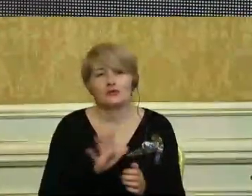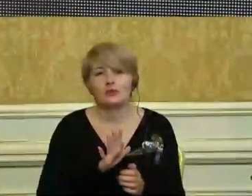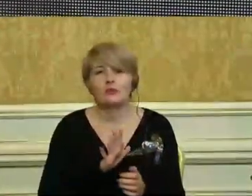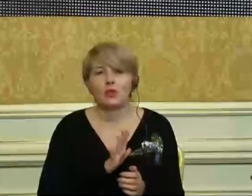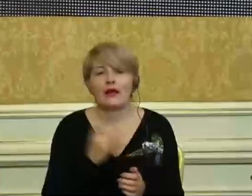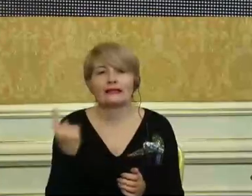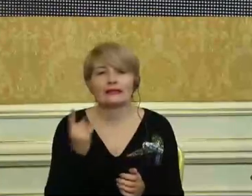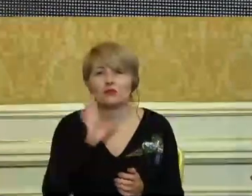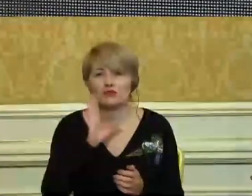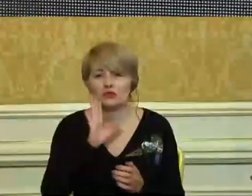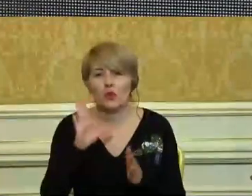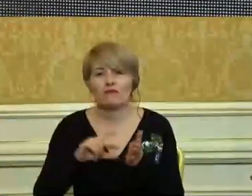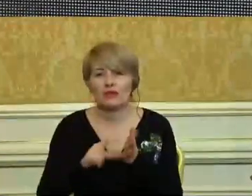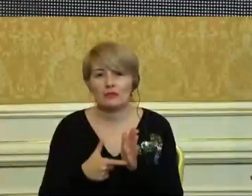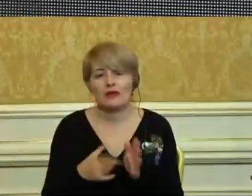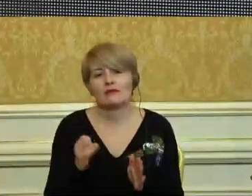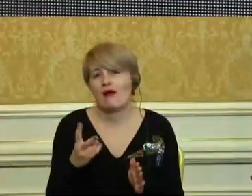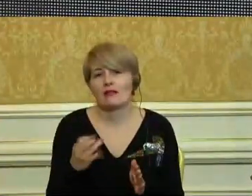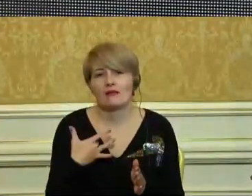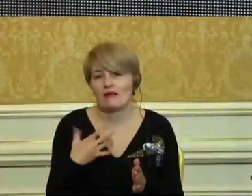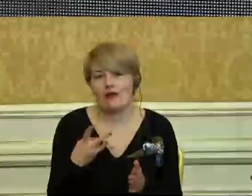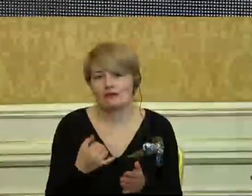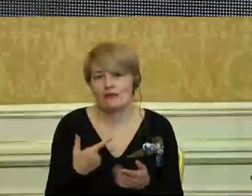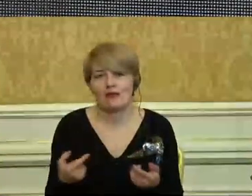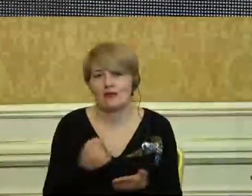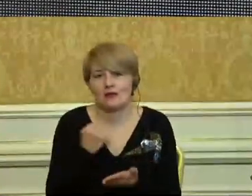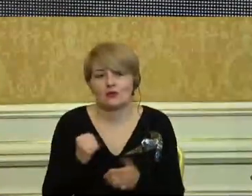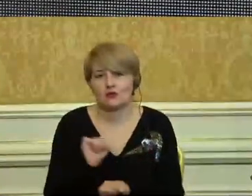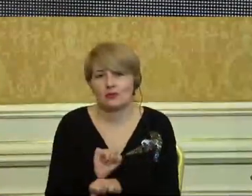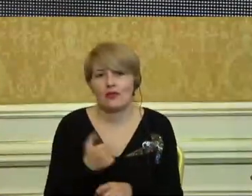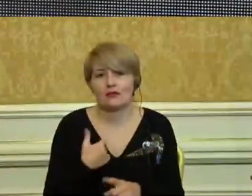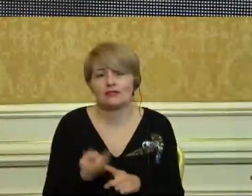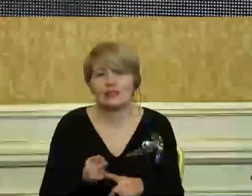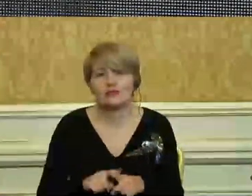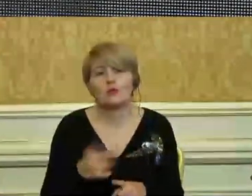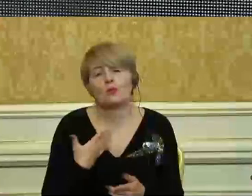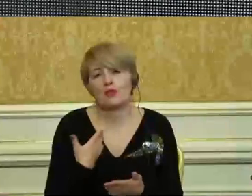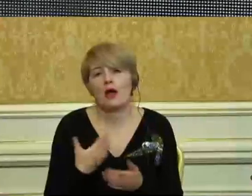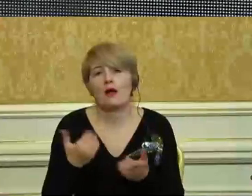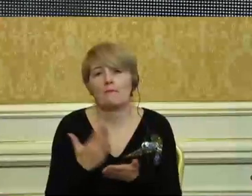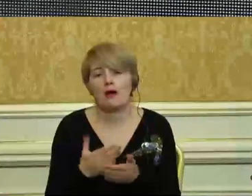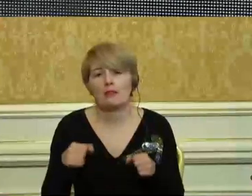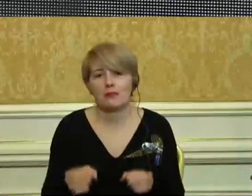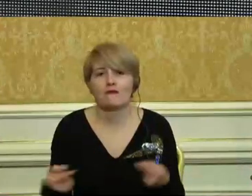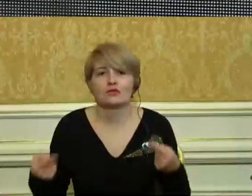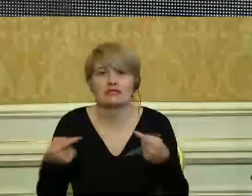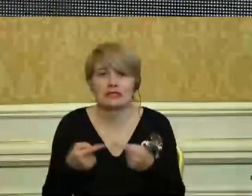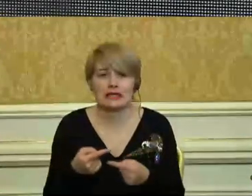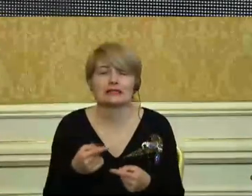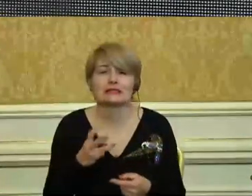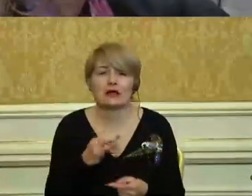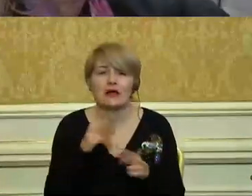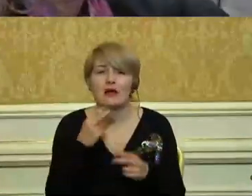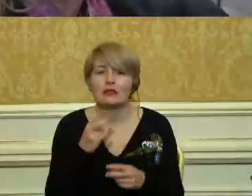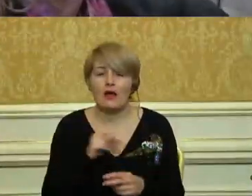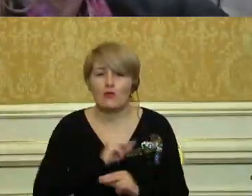to focus on this fact. Instead, I've focused on the job at hand, which is bolstering US and international security and